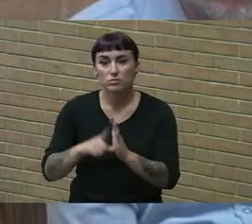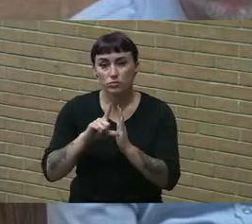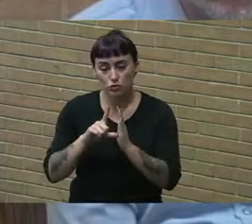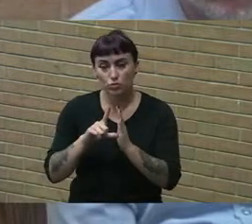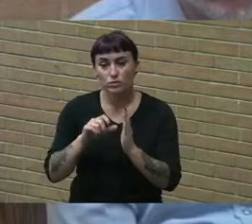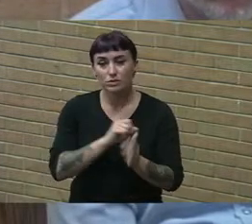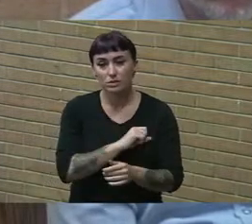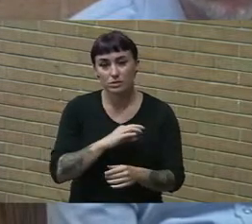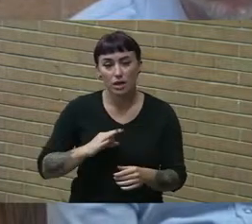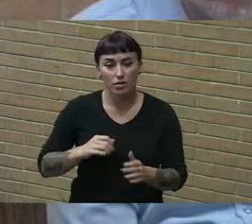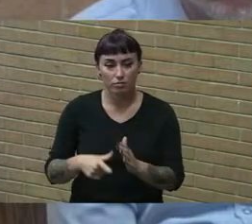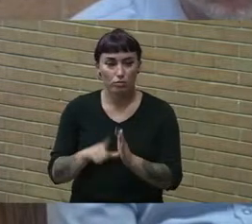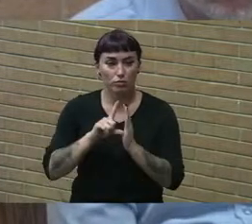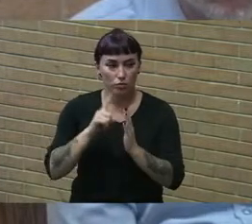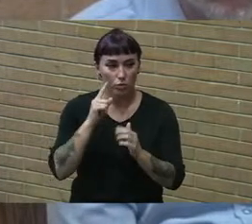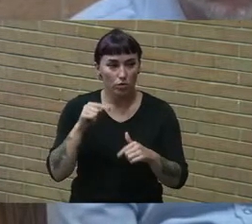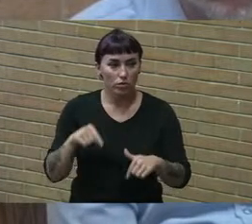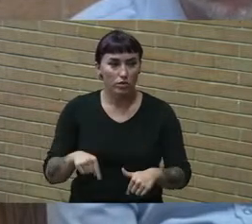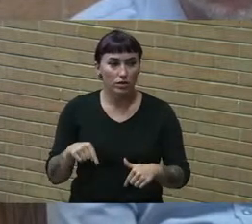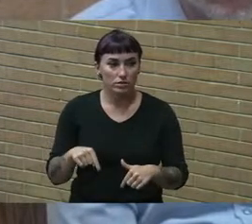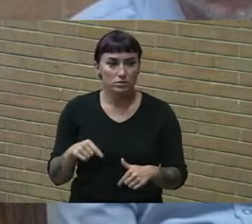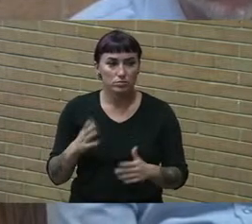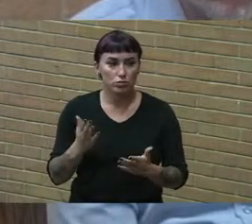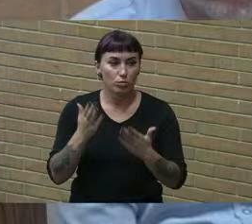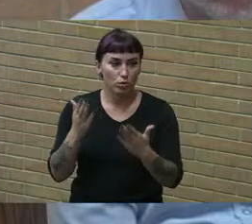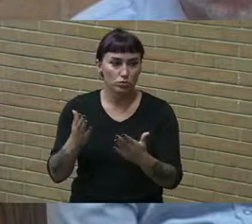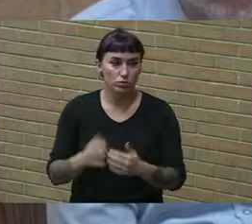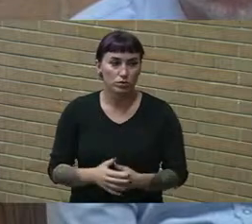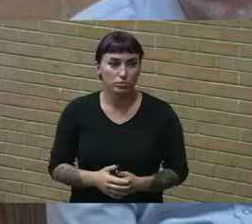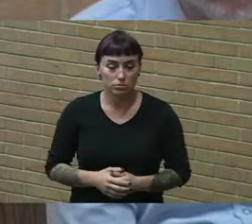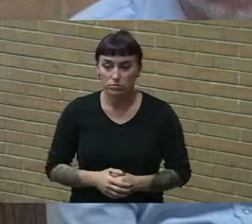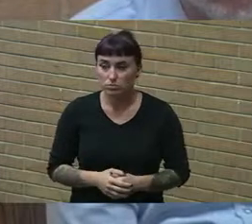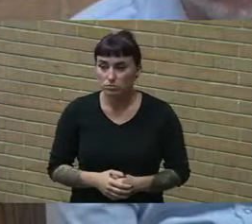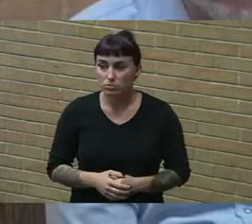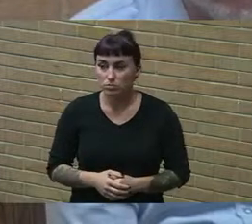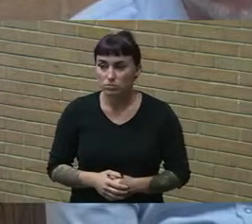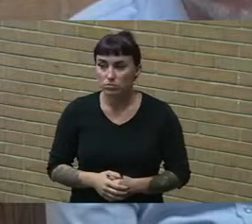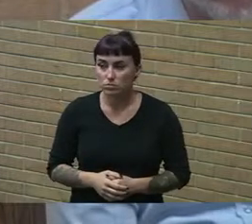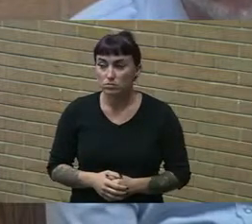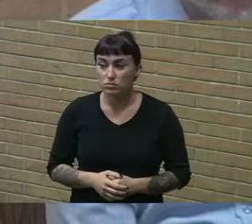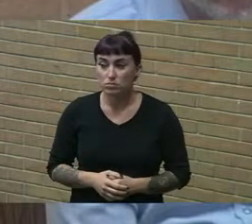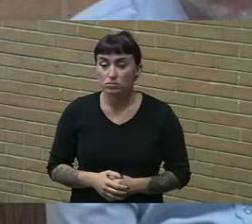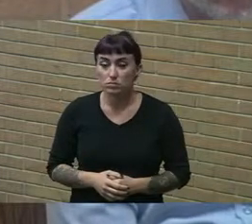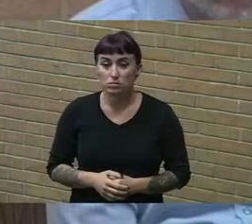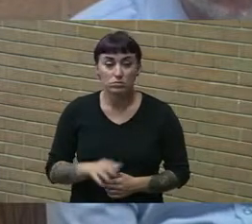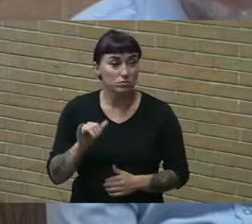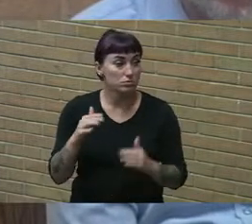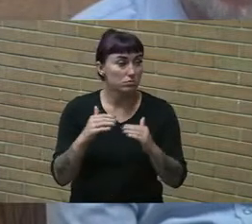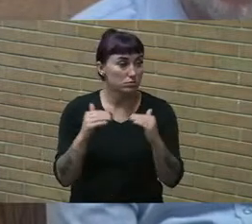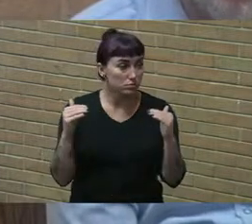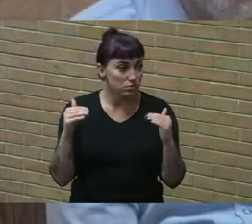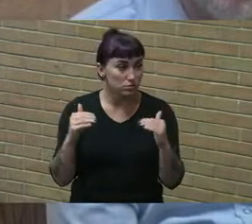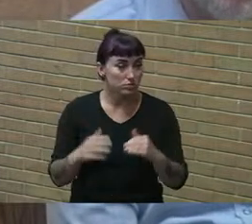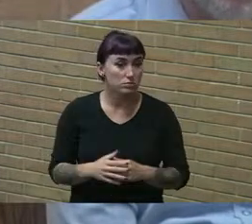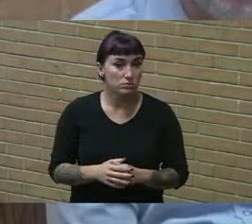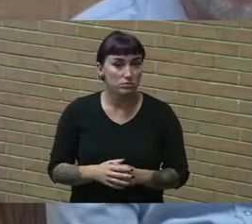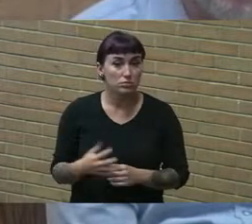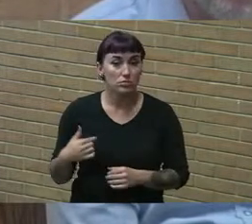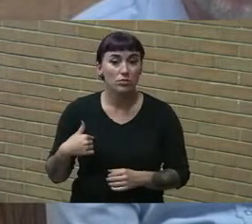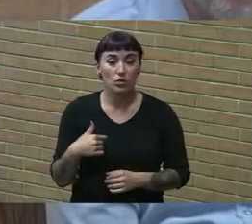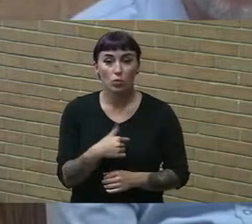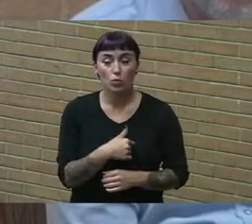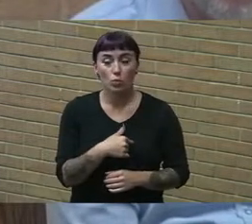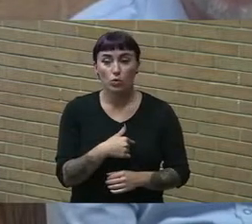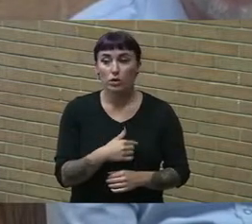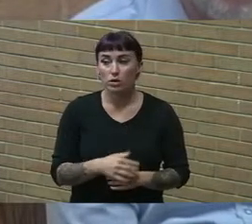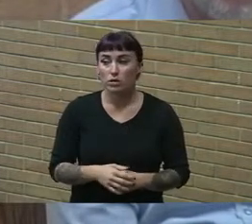staff review of this proposal. So to that extent, we are fully